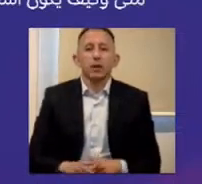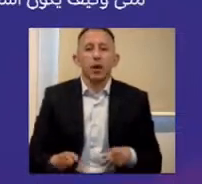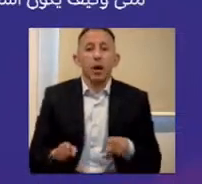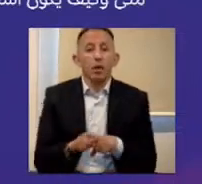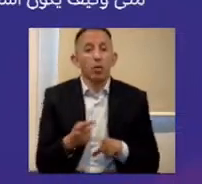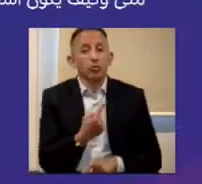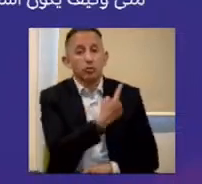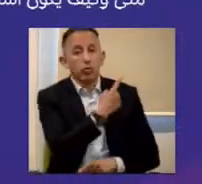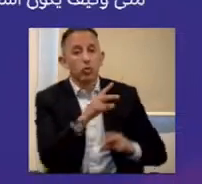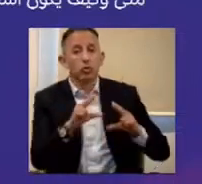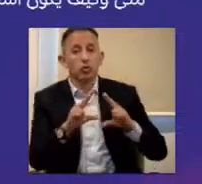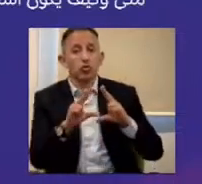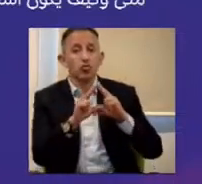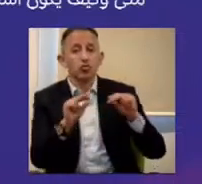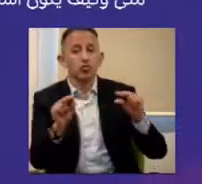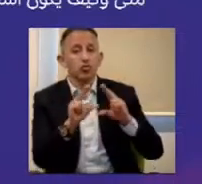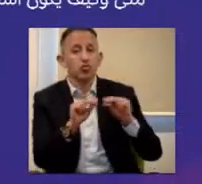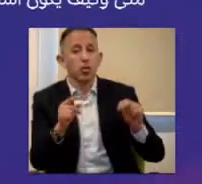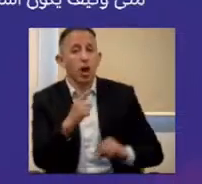one?